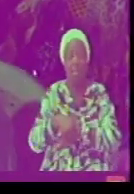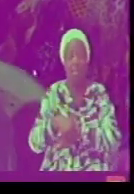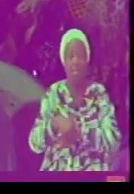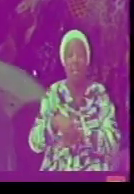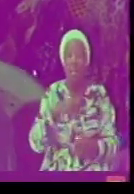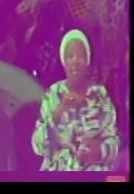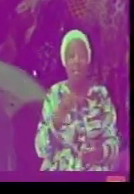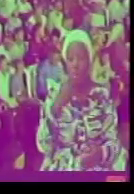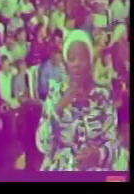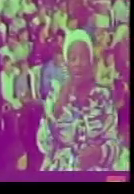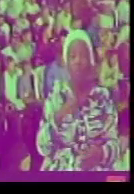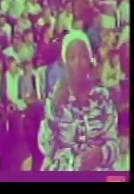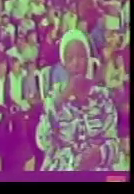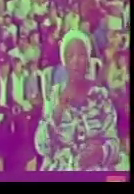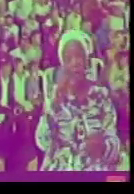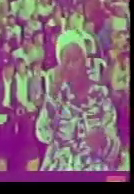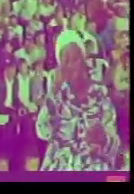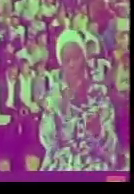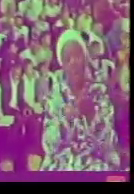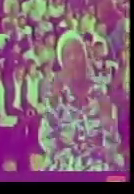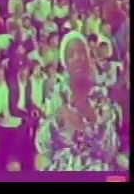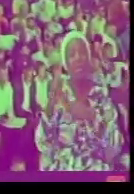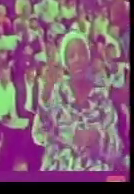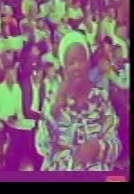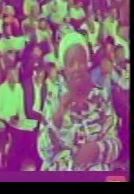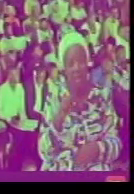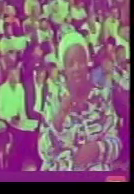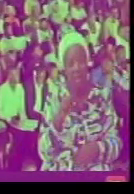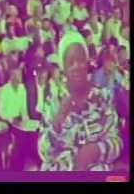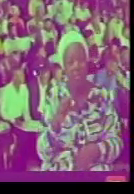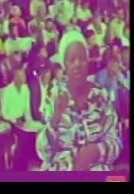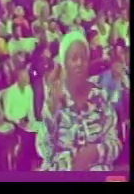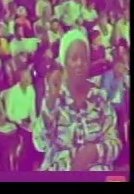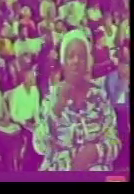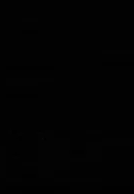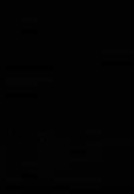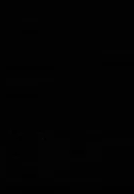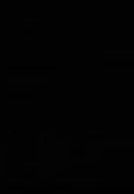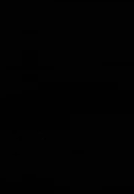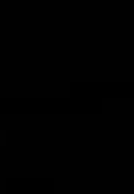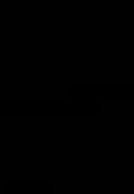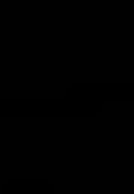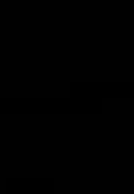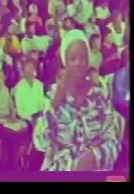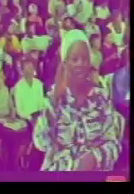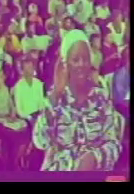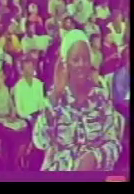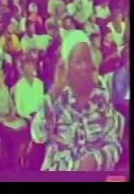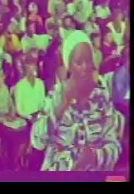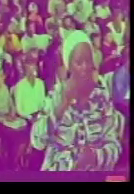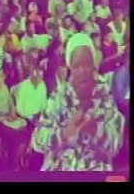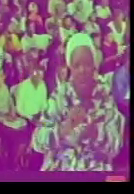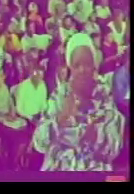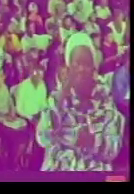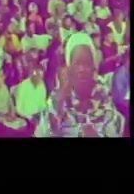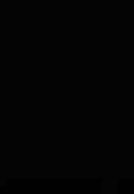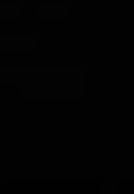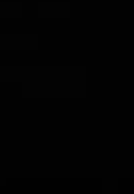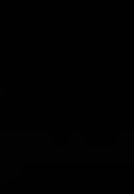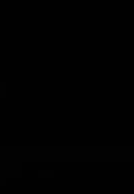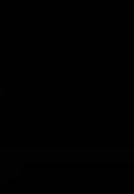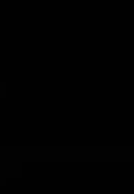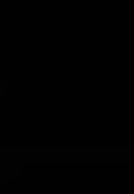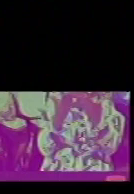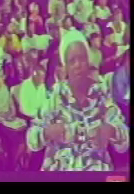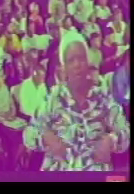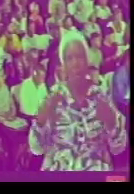That's you there, whosoever, even tonight, whosoever believeth in him shall not perish.